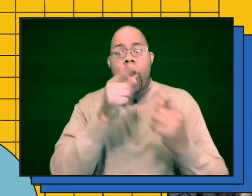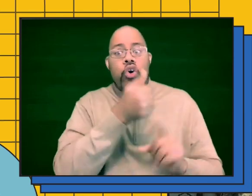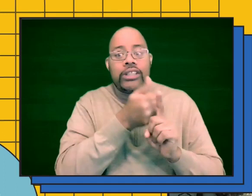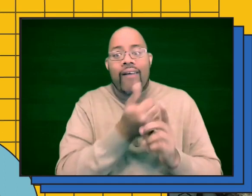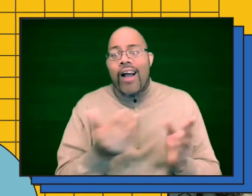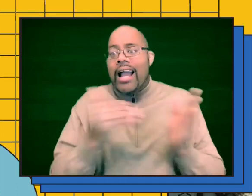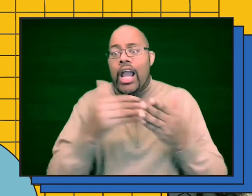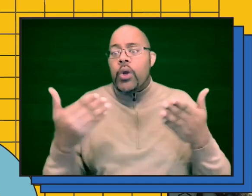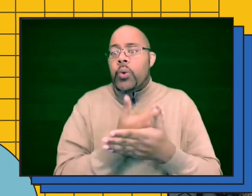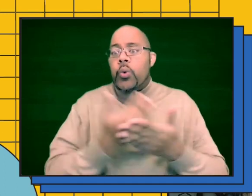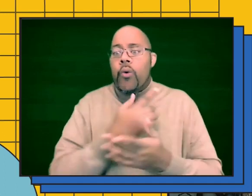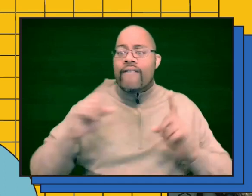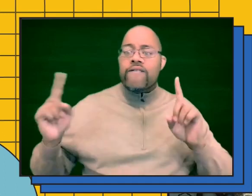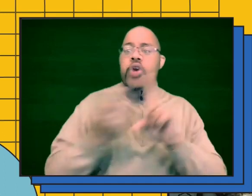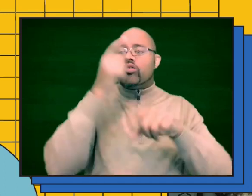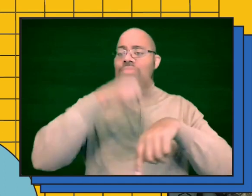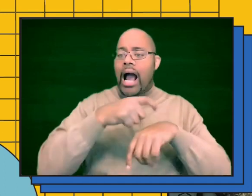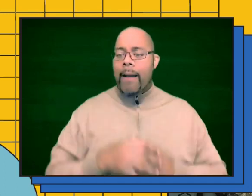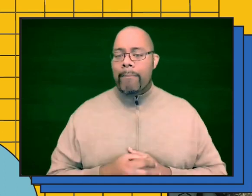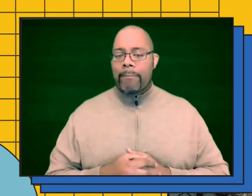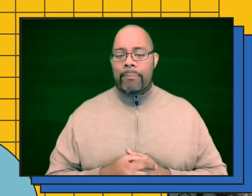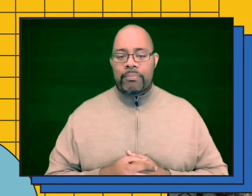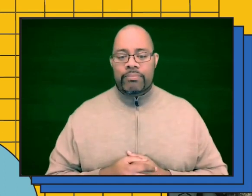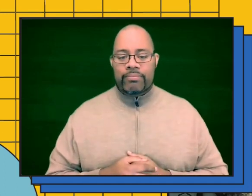herself again for the first time.